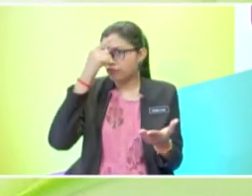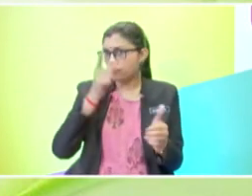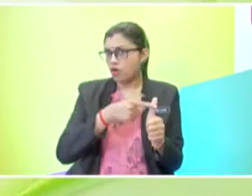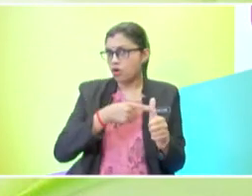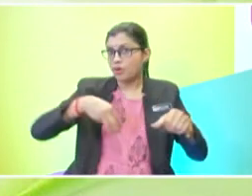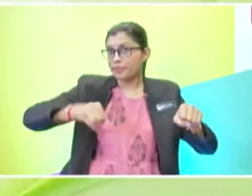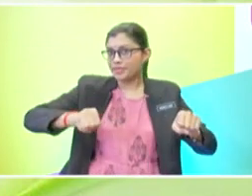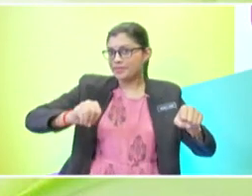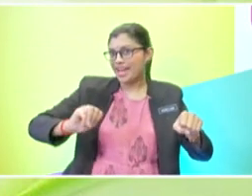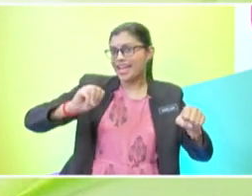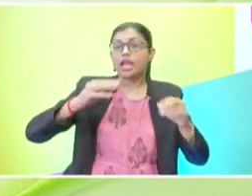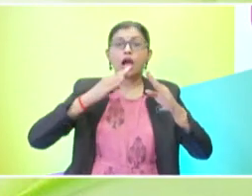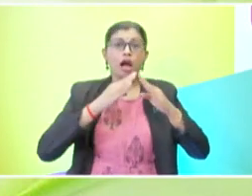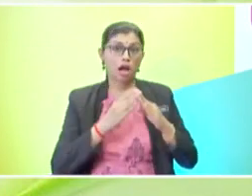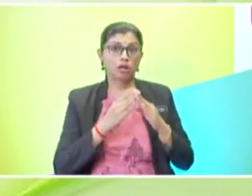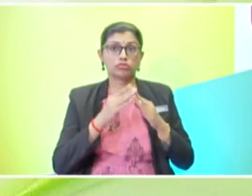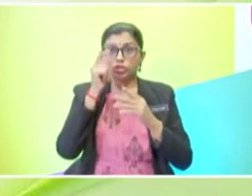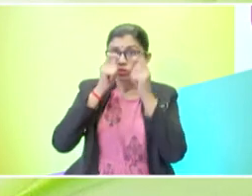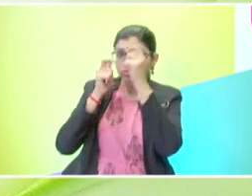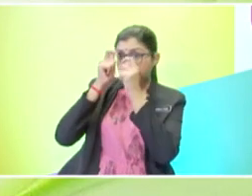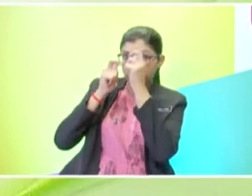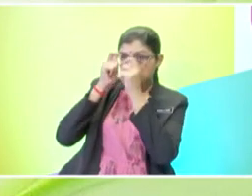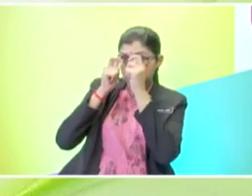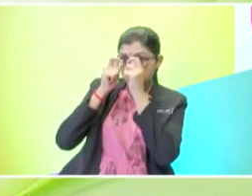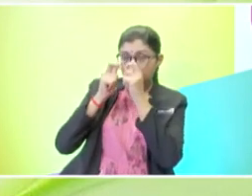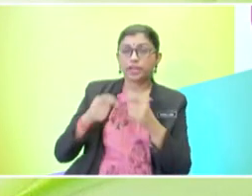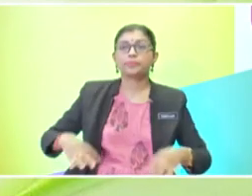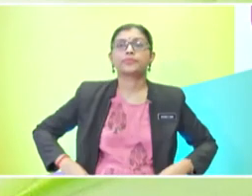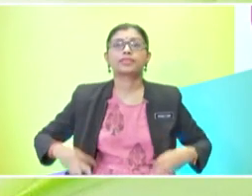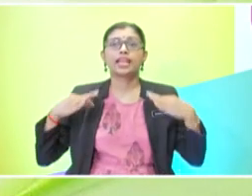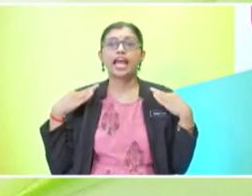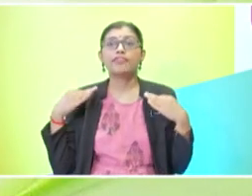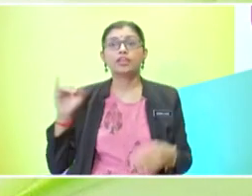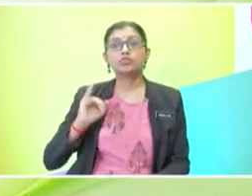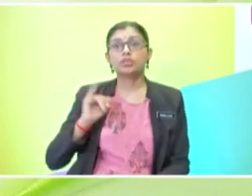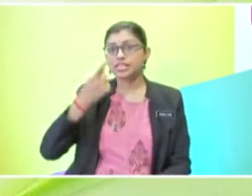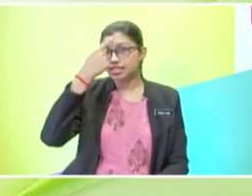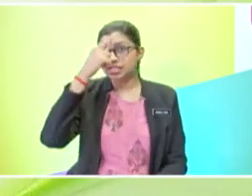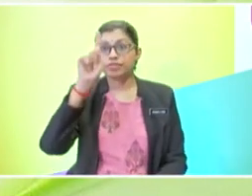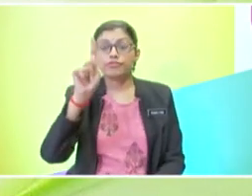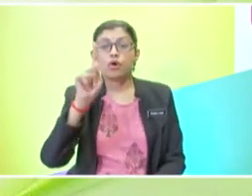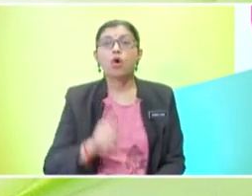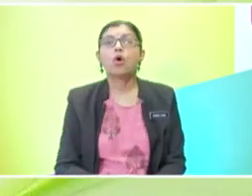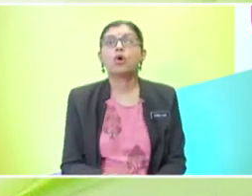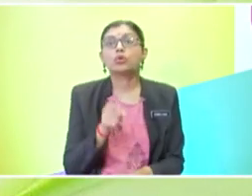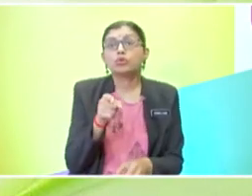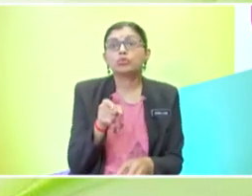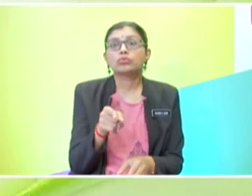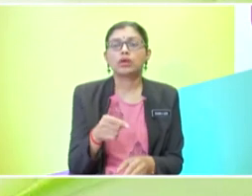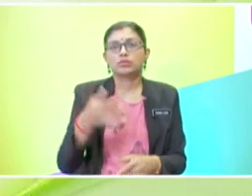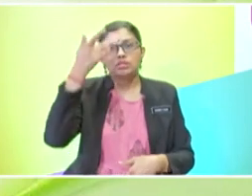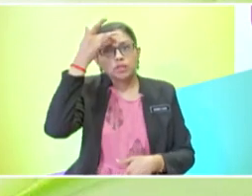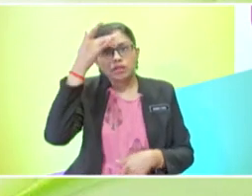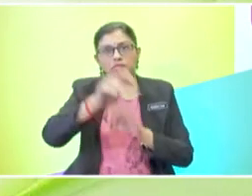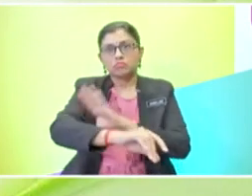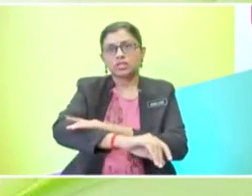personal properties. Okay? So do you understand? Yes, teacher. Okay, we also have takaful. In Malaysia, we have takaful. Mm-hmm. So,